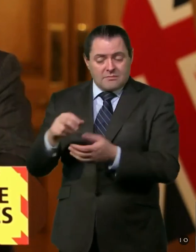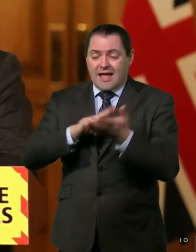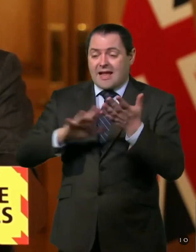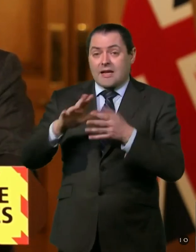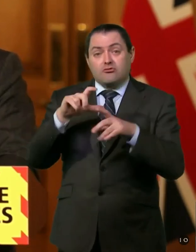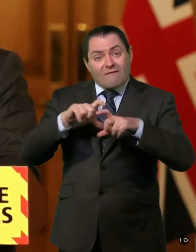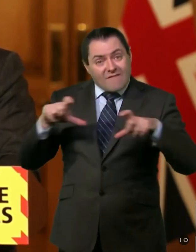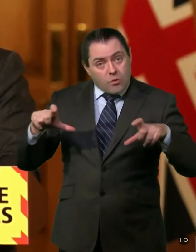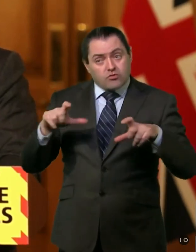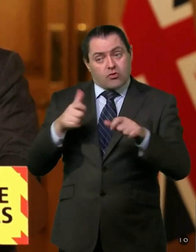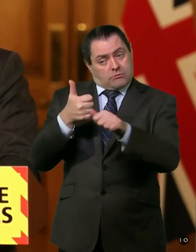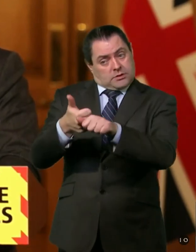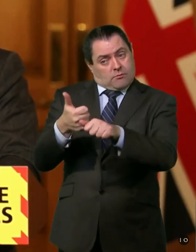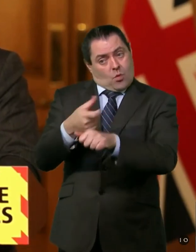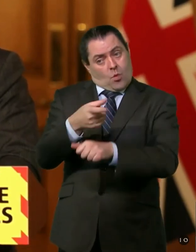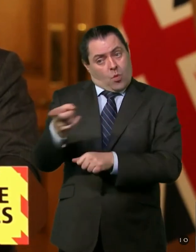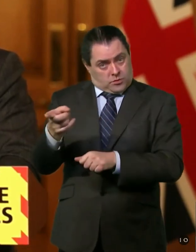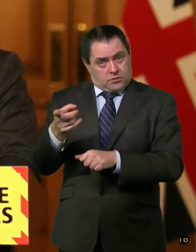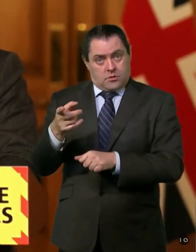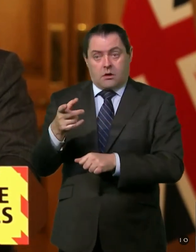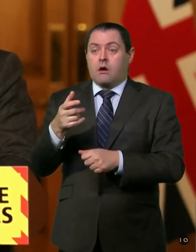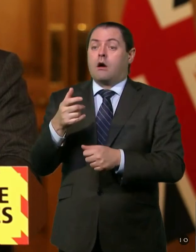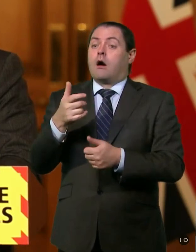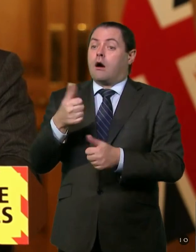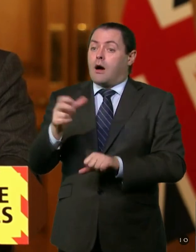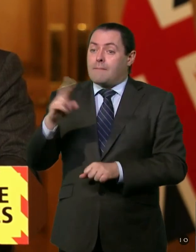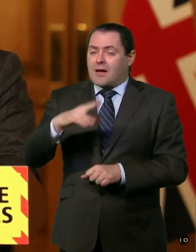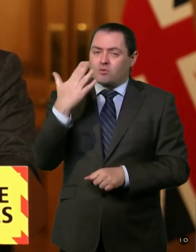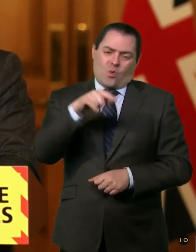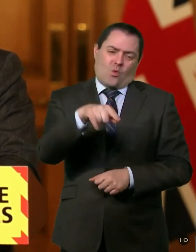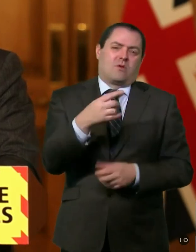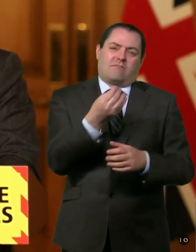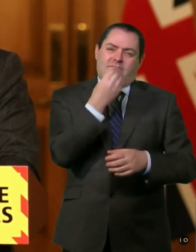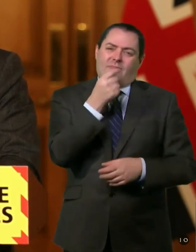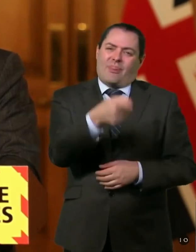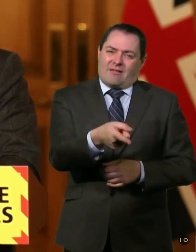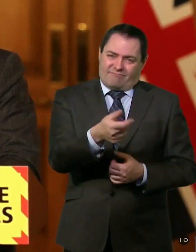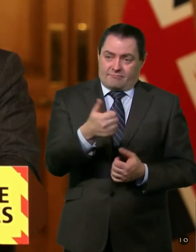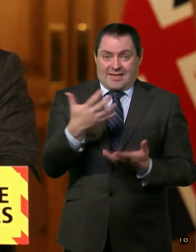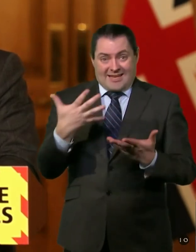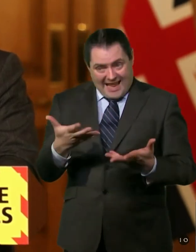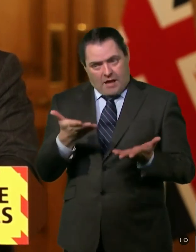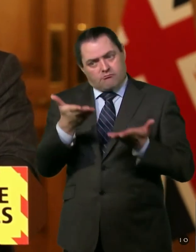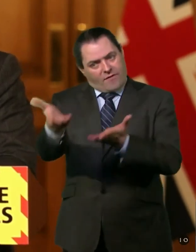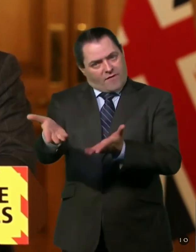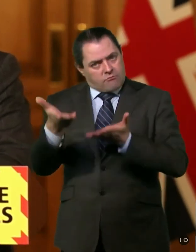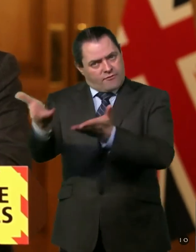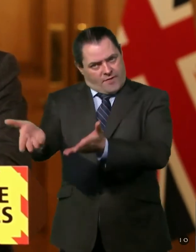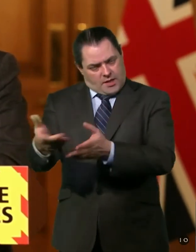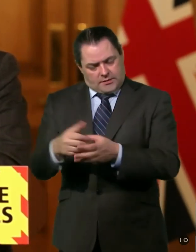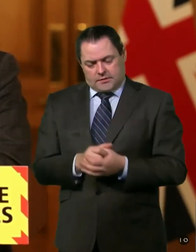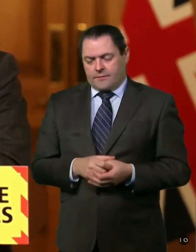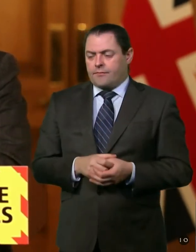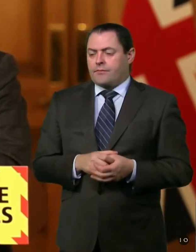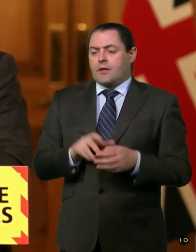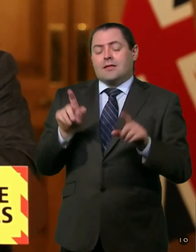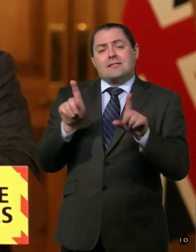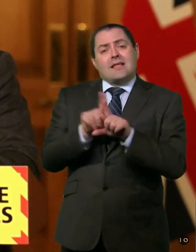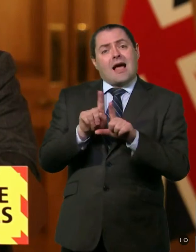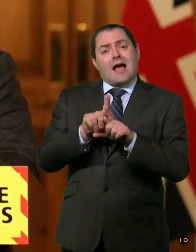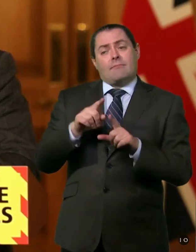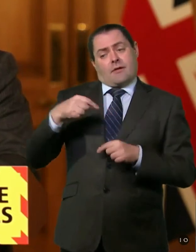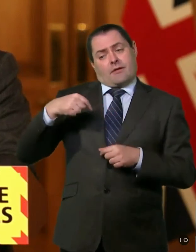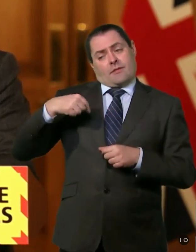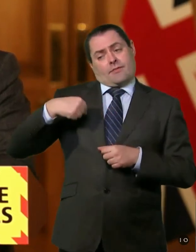the classroom. And as we did this financial year, we will provide a catch-up programme over the next financial year with a